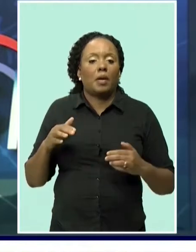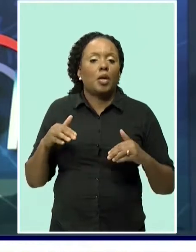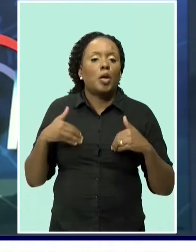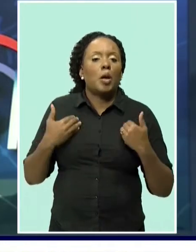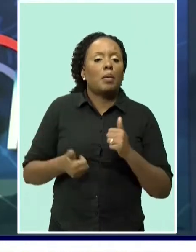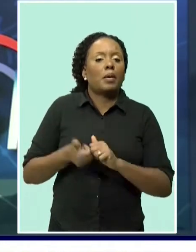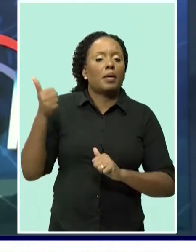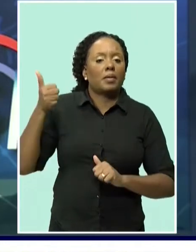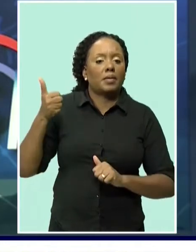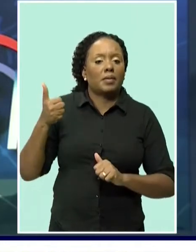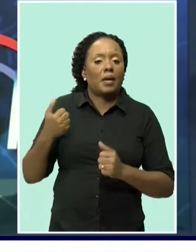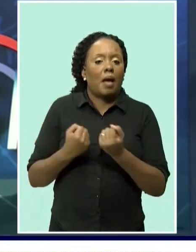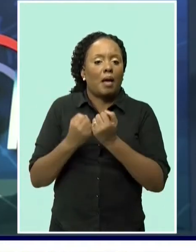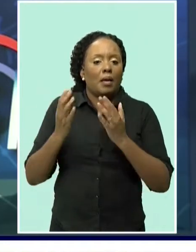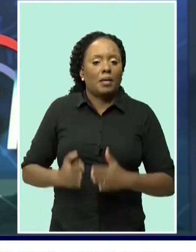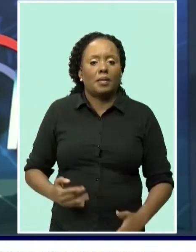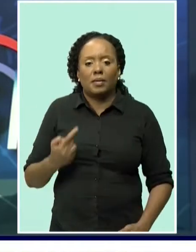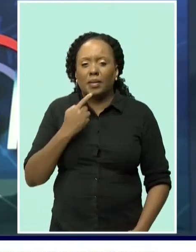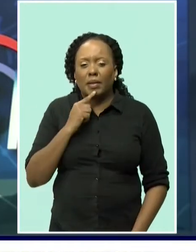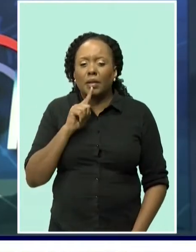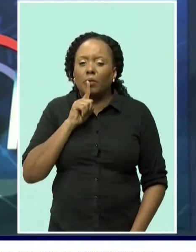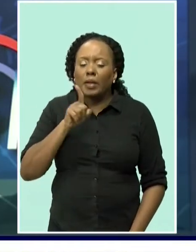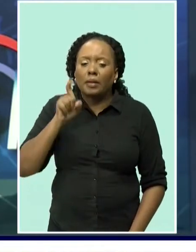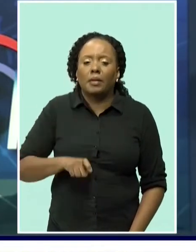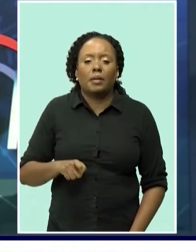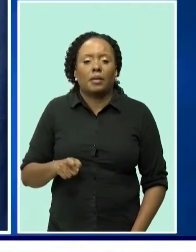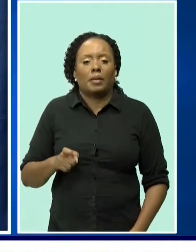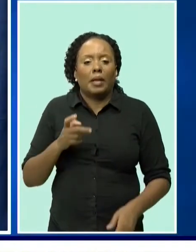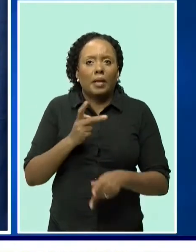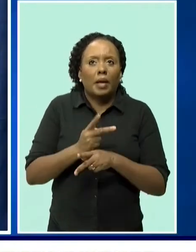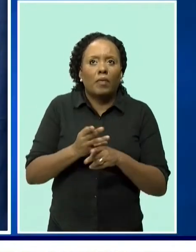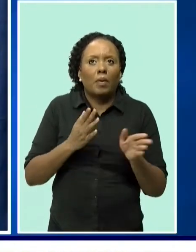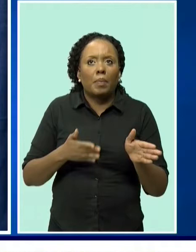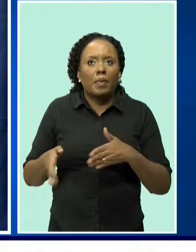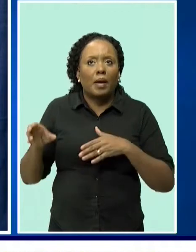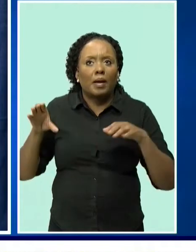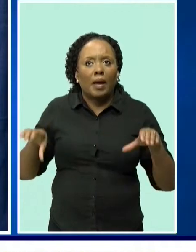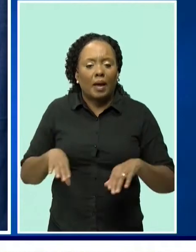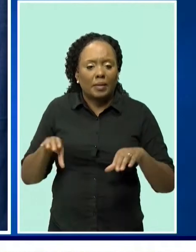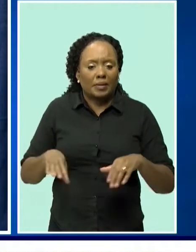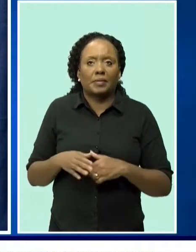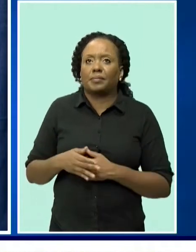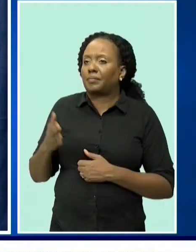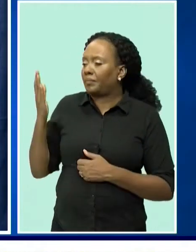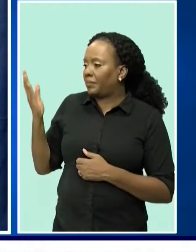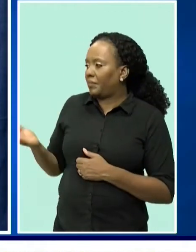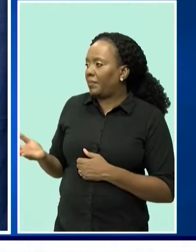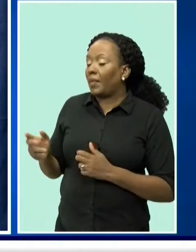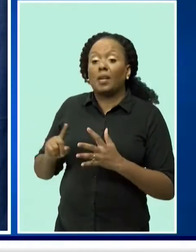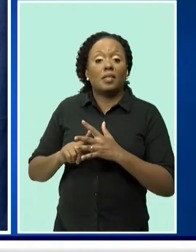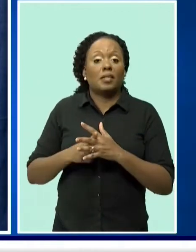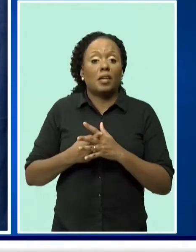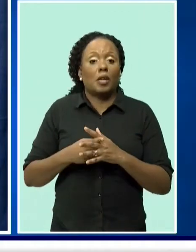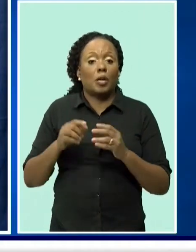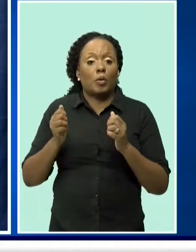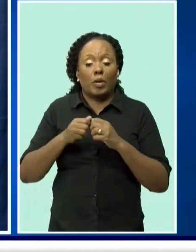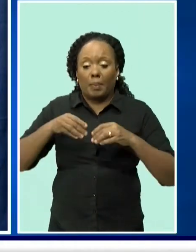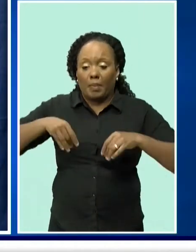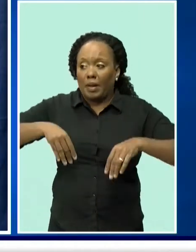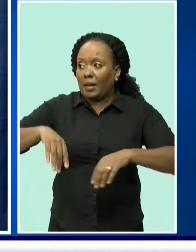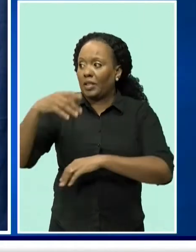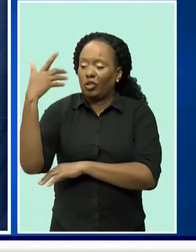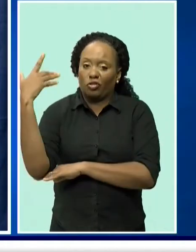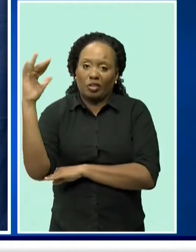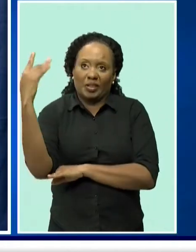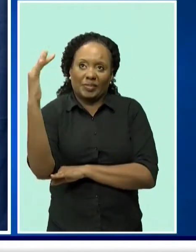stressed the importance of having a careful plan of action. Start with the tree planting. Young trees need care, so planting